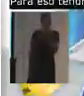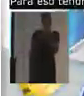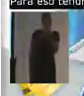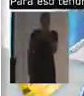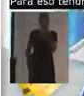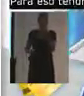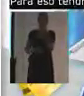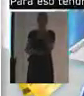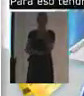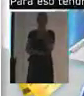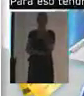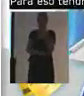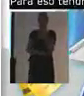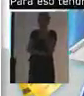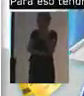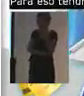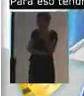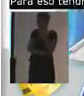we would need to